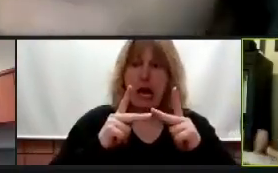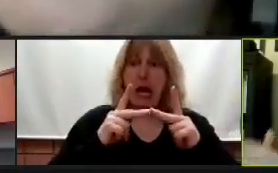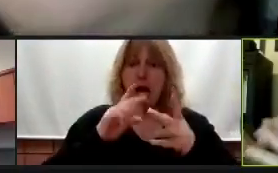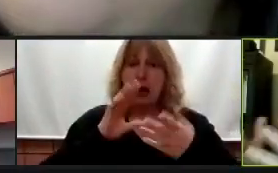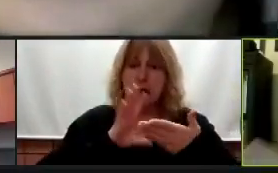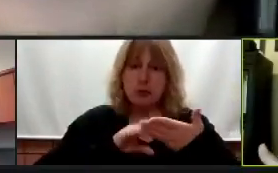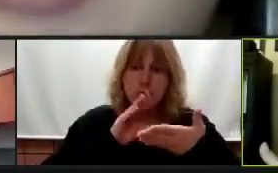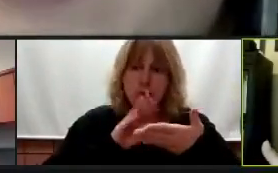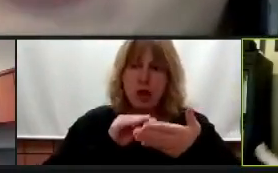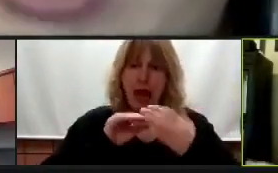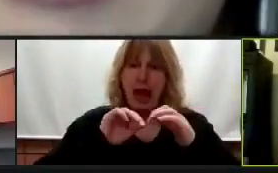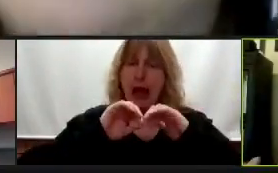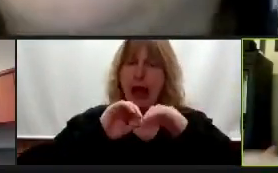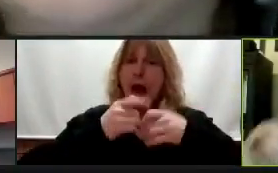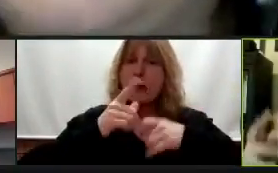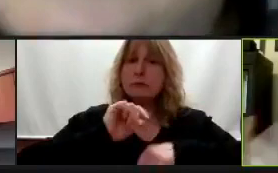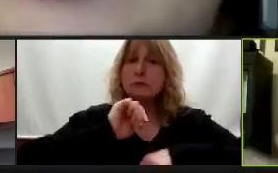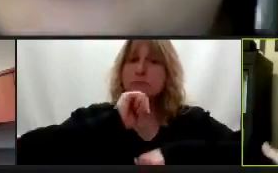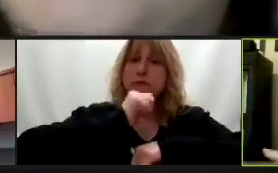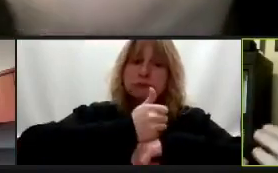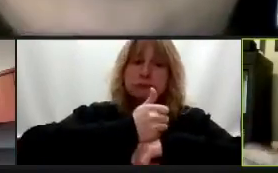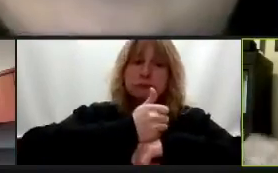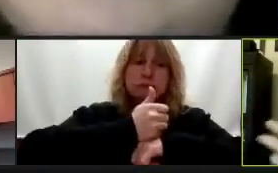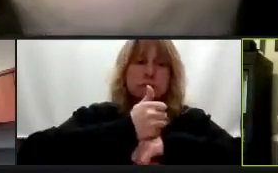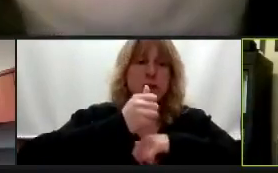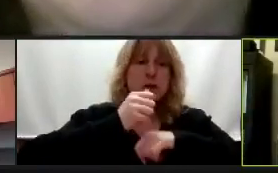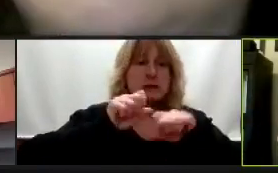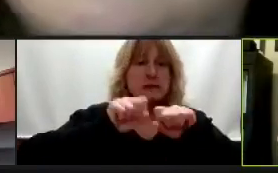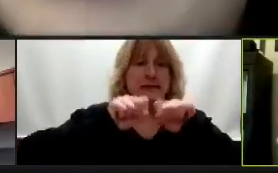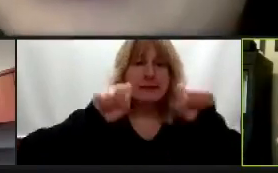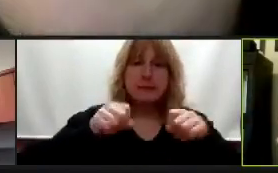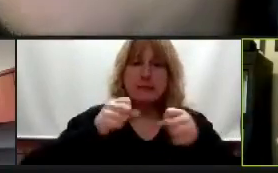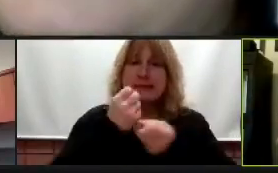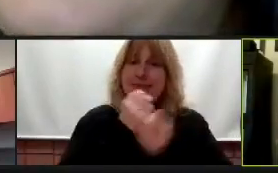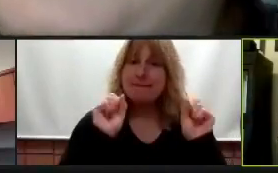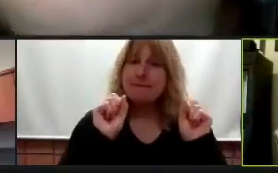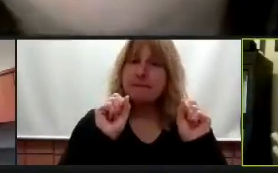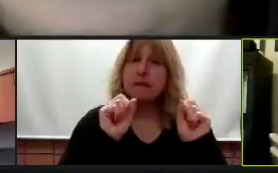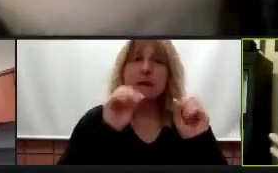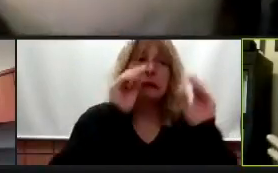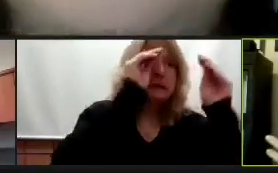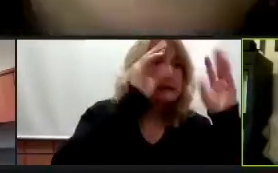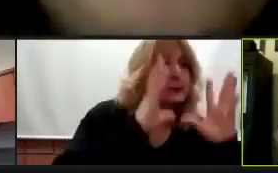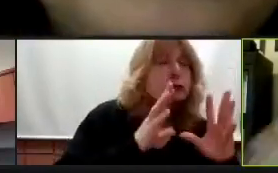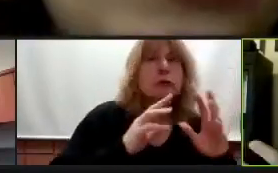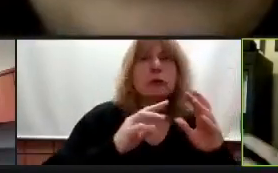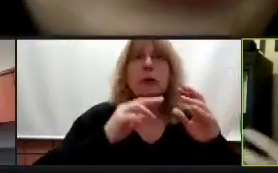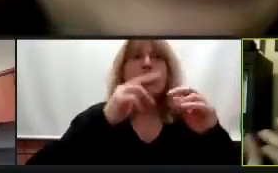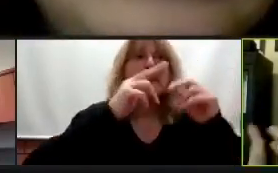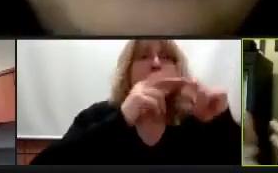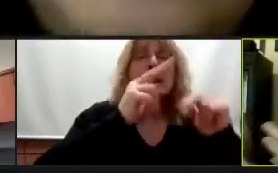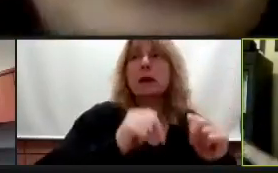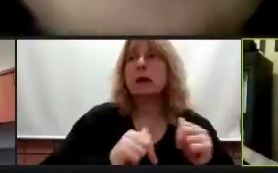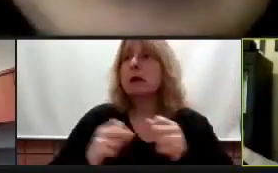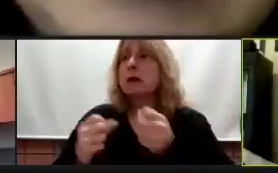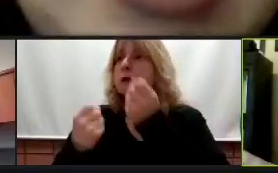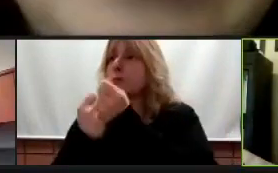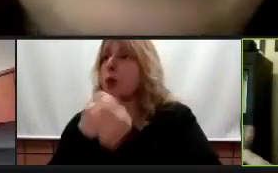in place to do that safely, including teachers, building support staff? And you both know